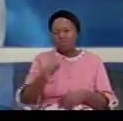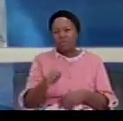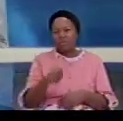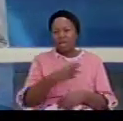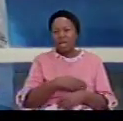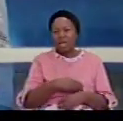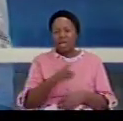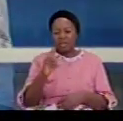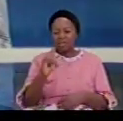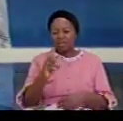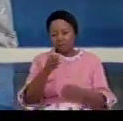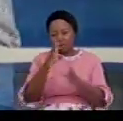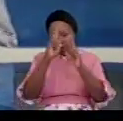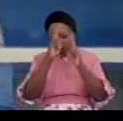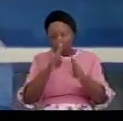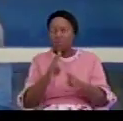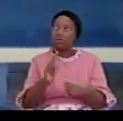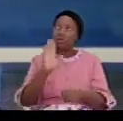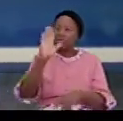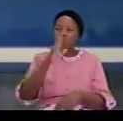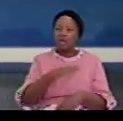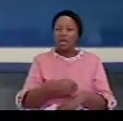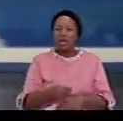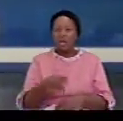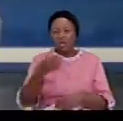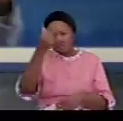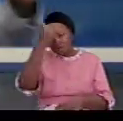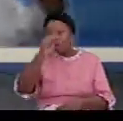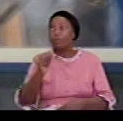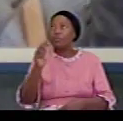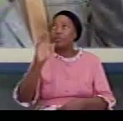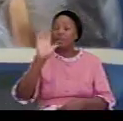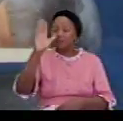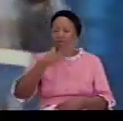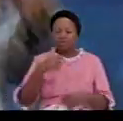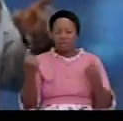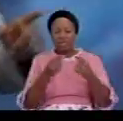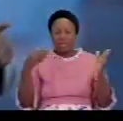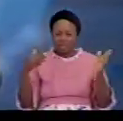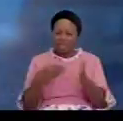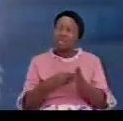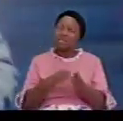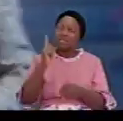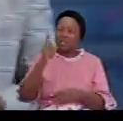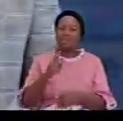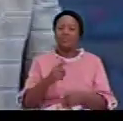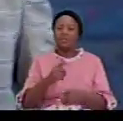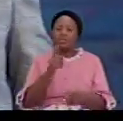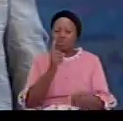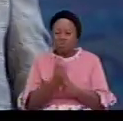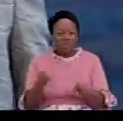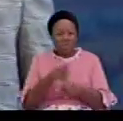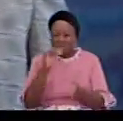we disobey him, we sin against him deliberately.